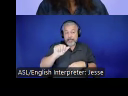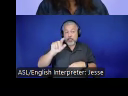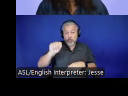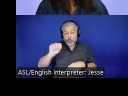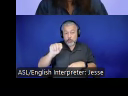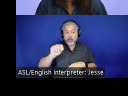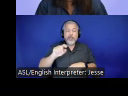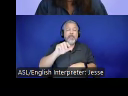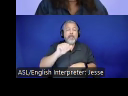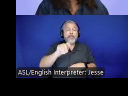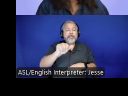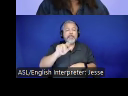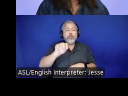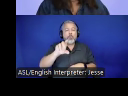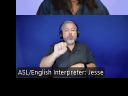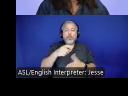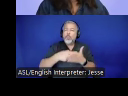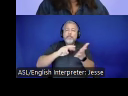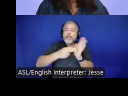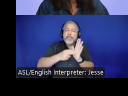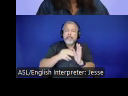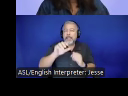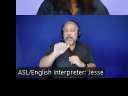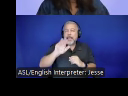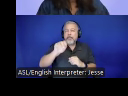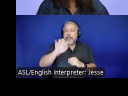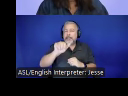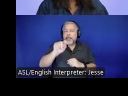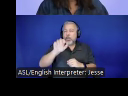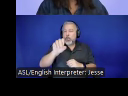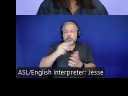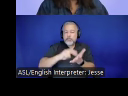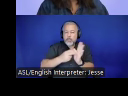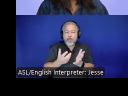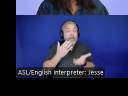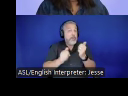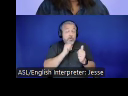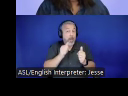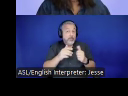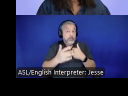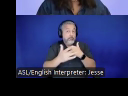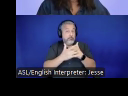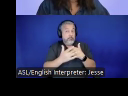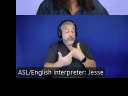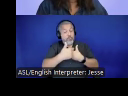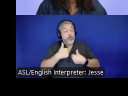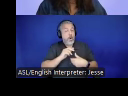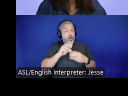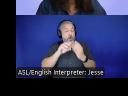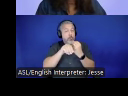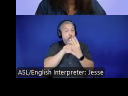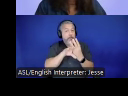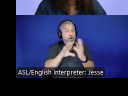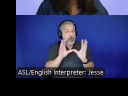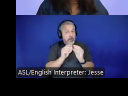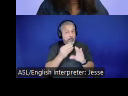Really quickly, what's Ability Tools? Maybe you haven't come to one of our webinars before. Welcome. Ability Tools is